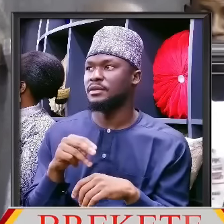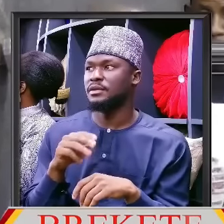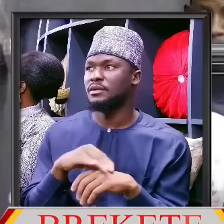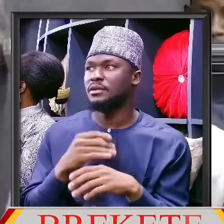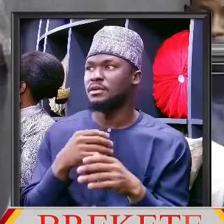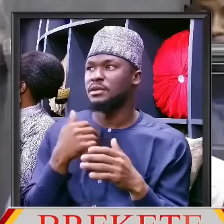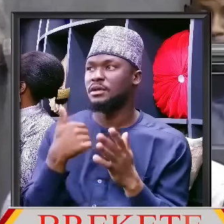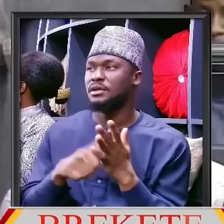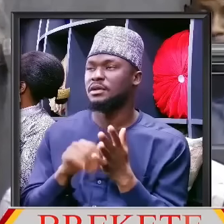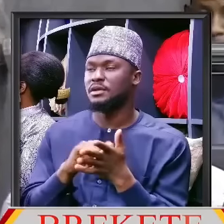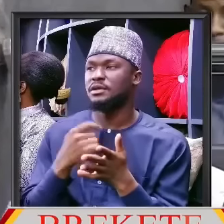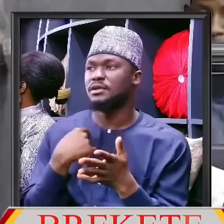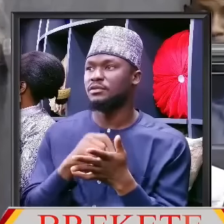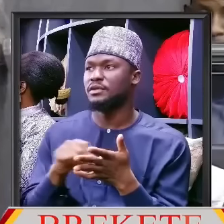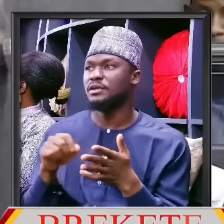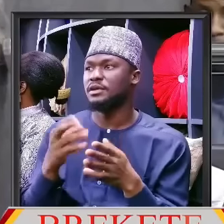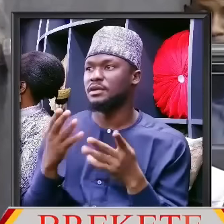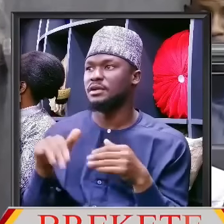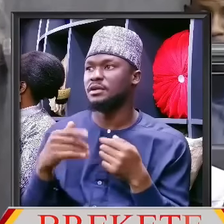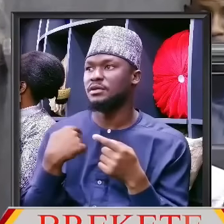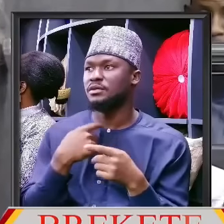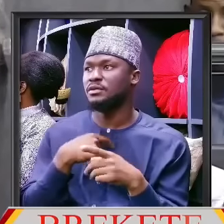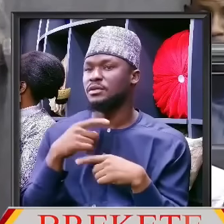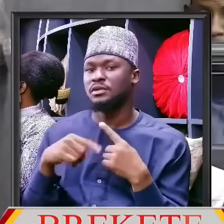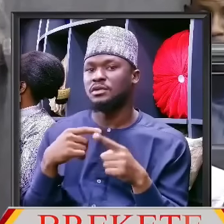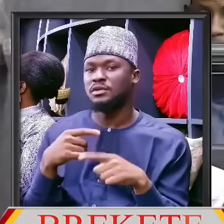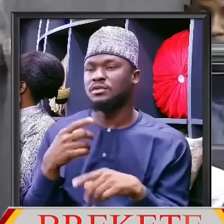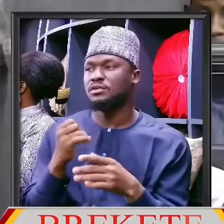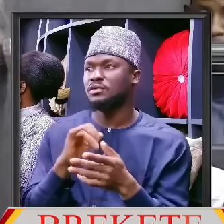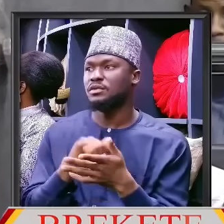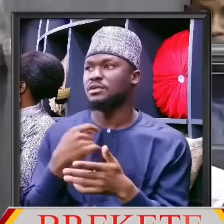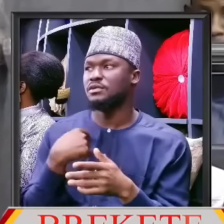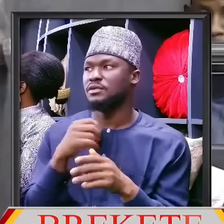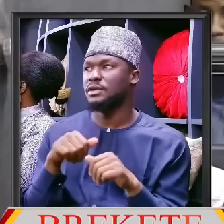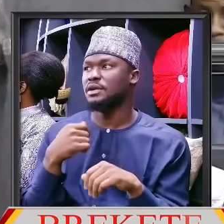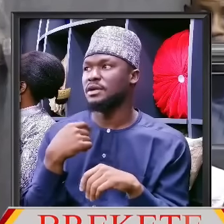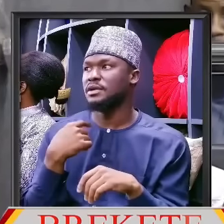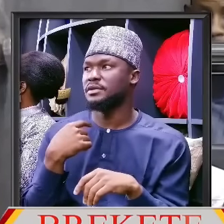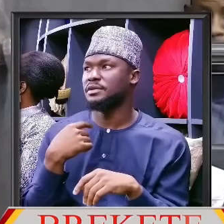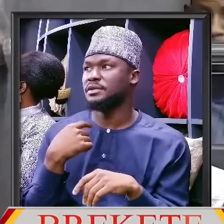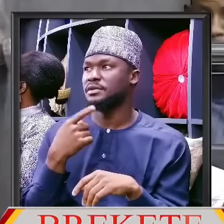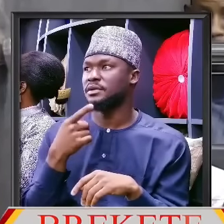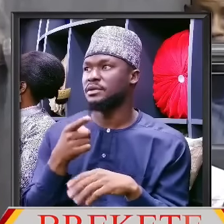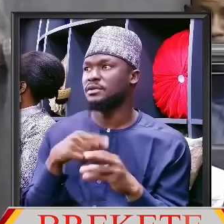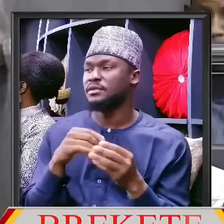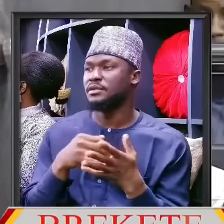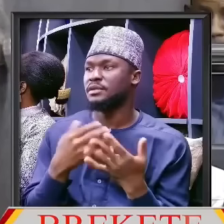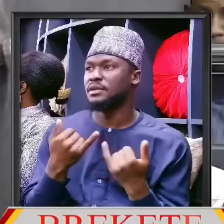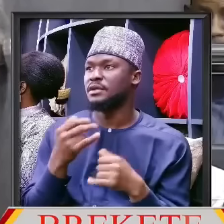the letter where they write and how will they go. Okay. So that we will find new dimensions. Okay,